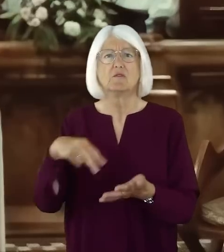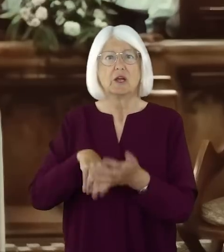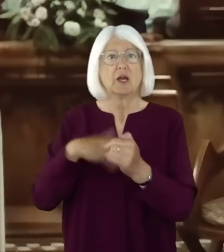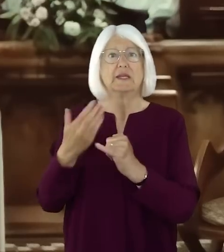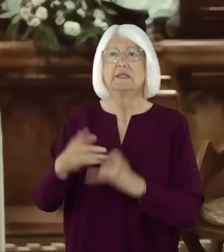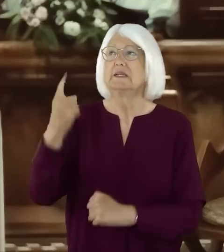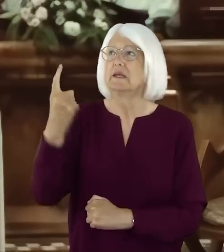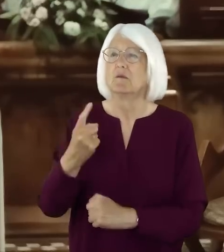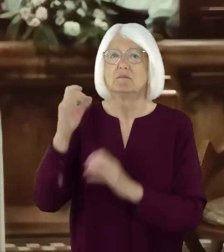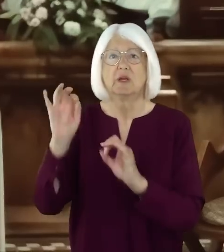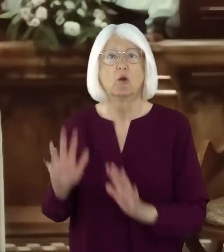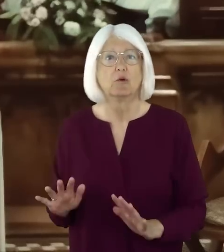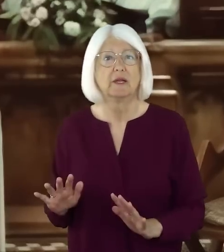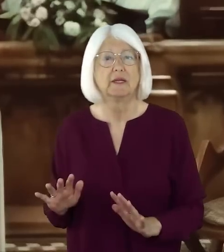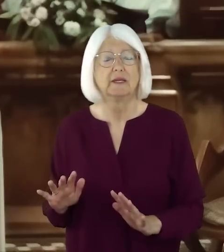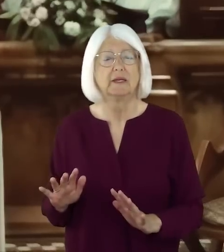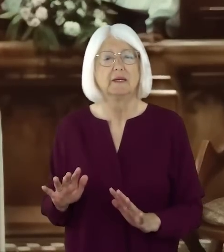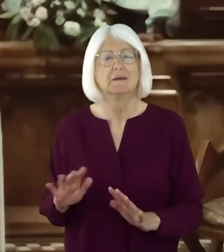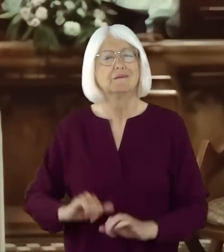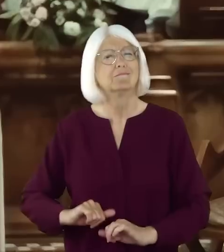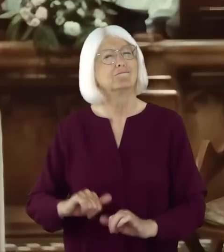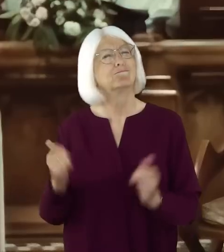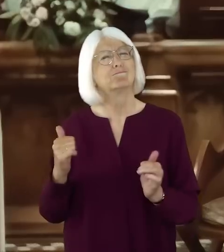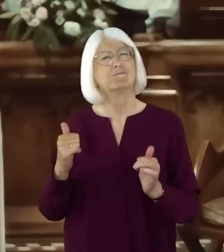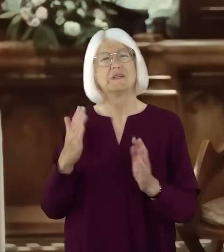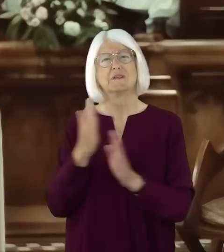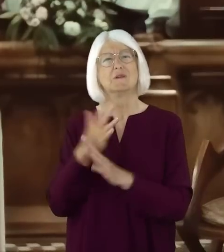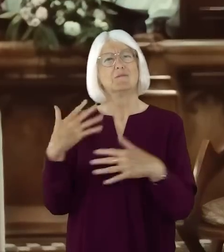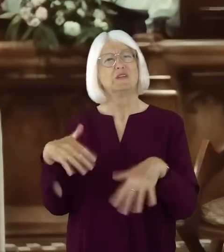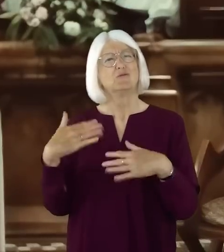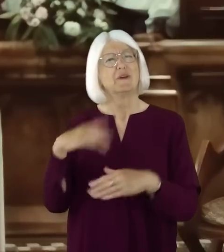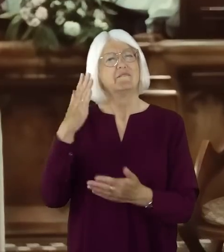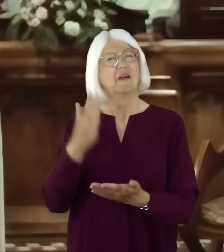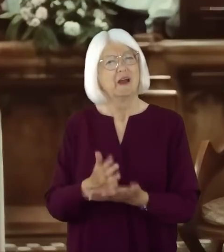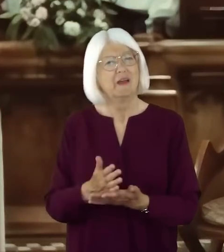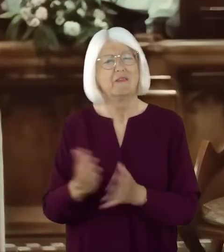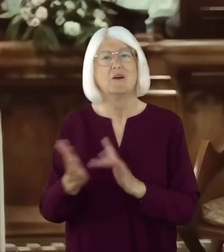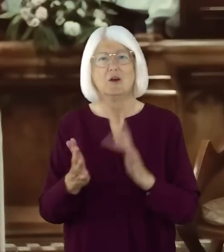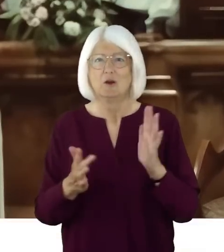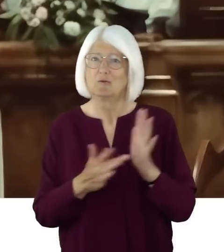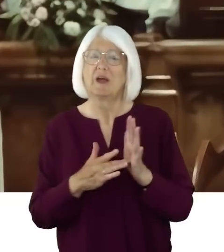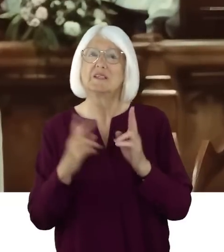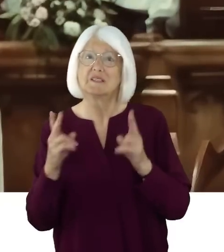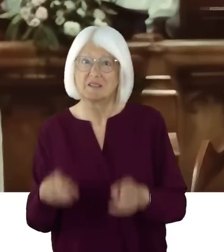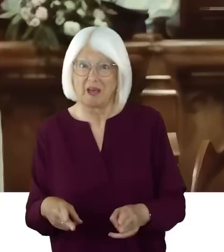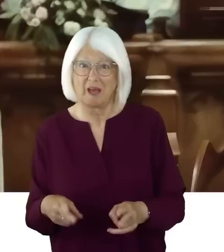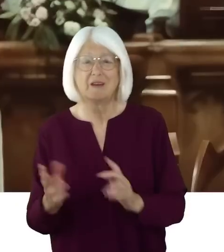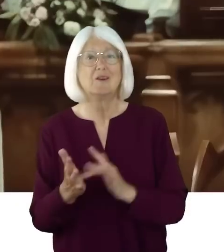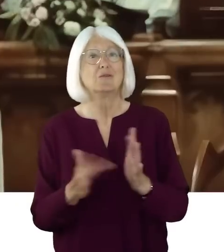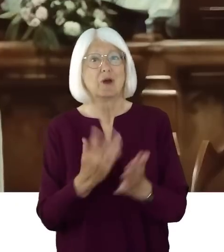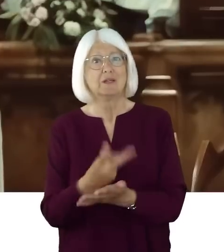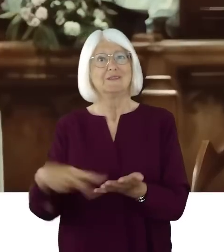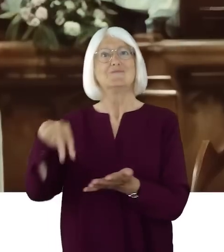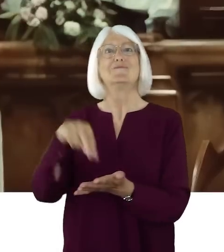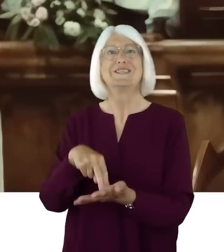resurrection until he comes in glory. Great is the mystery of faith. Christ has